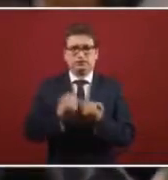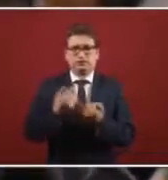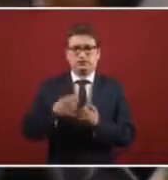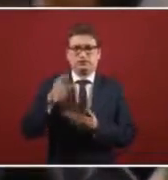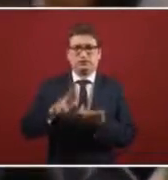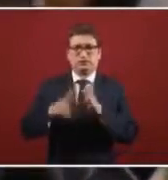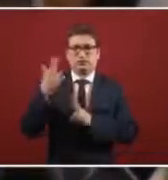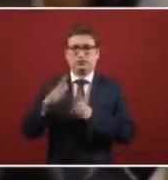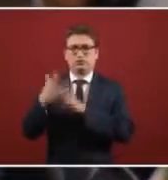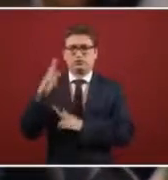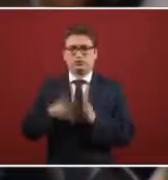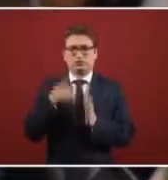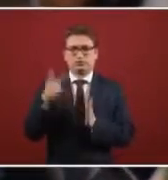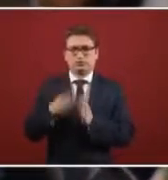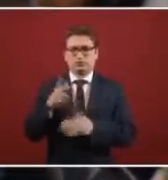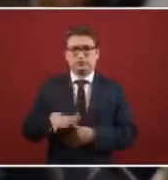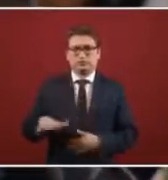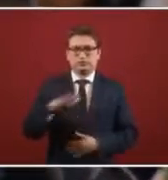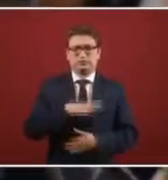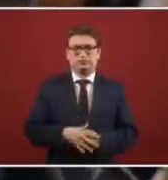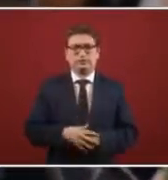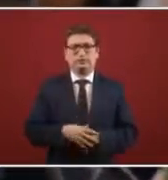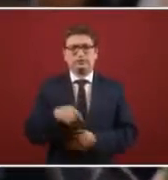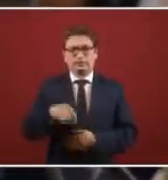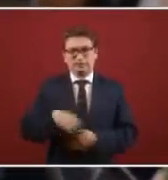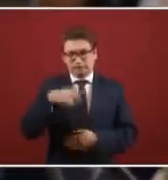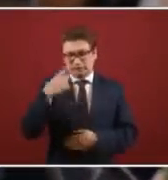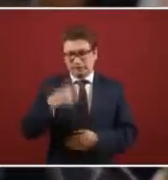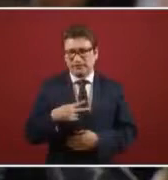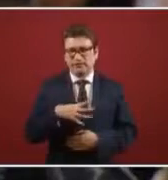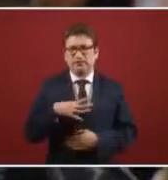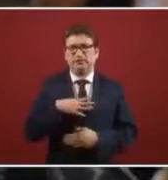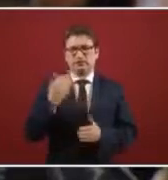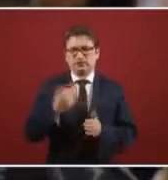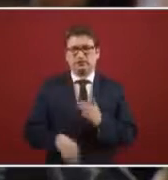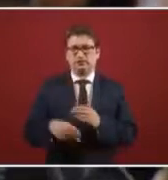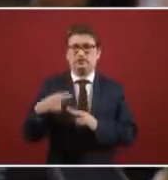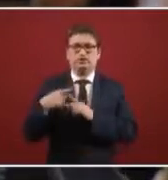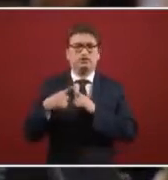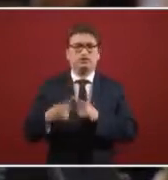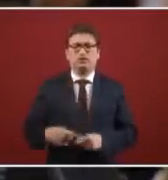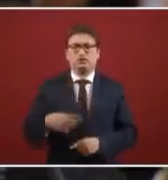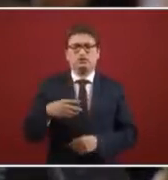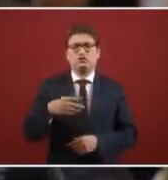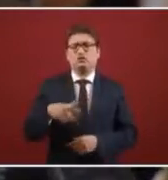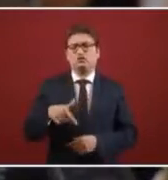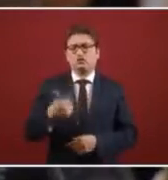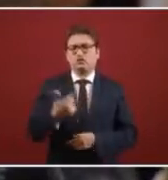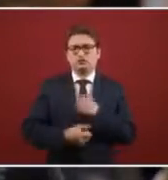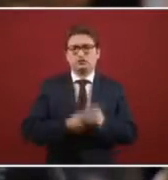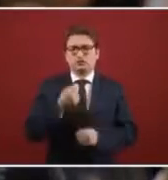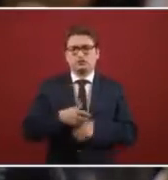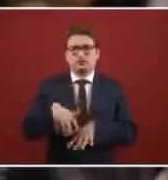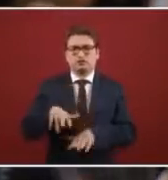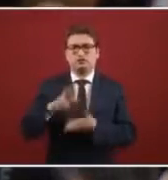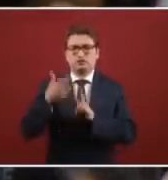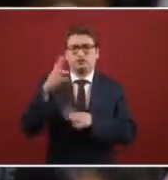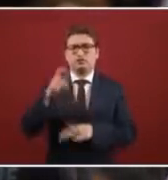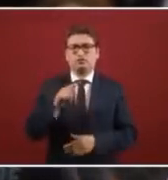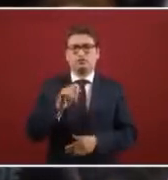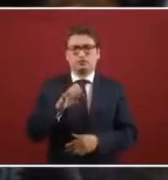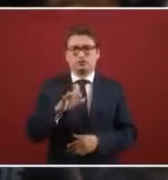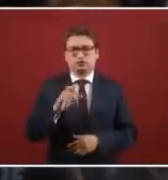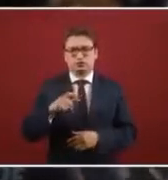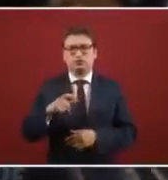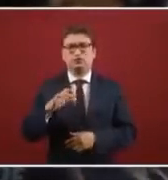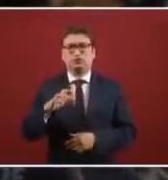que from hay the en three, este país todavía pendientes, están there's cumpliendo some, 12 años they have de been estas 12 huelgas, years la de of Tasco being Guerrero,